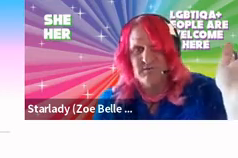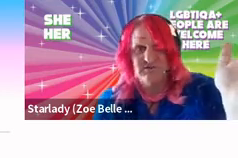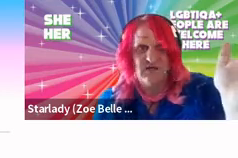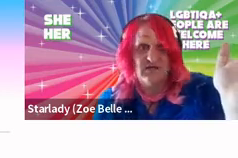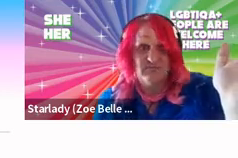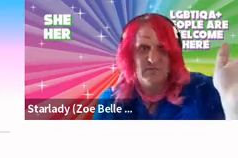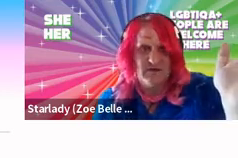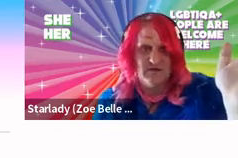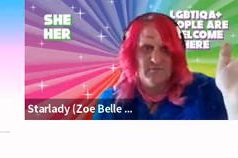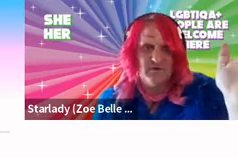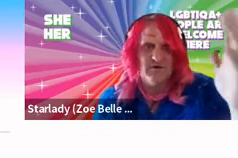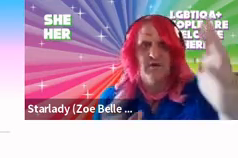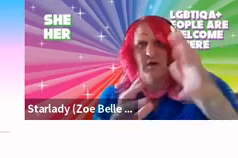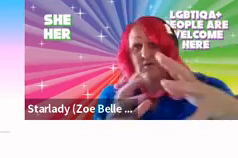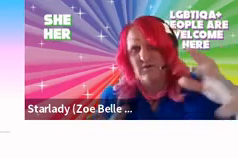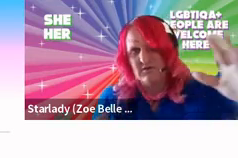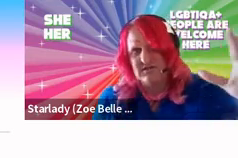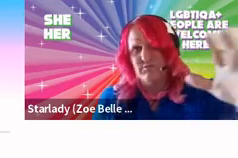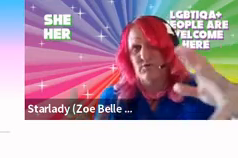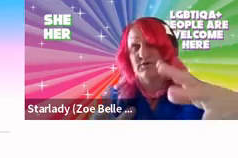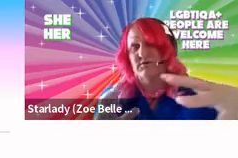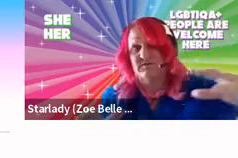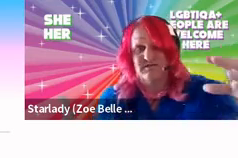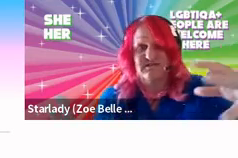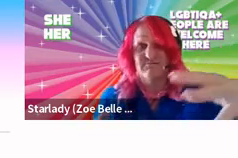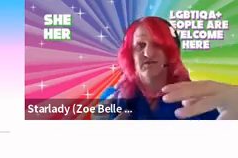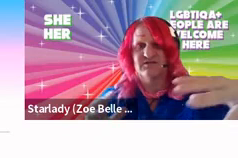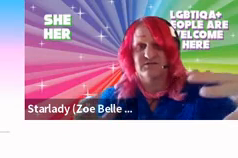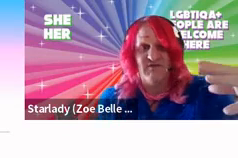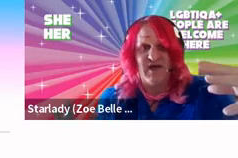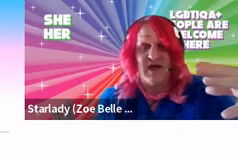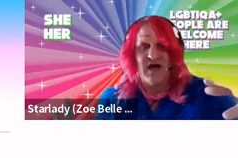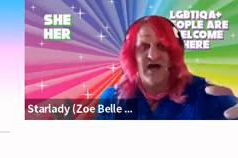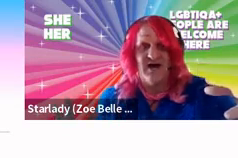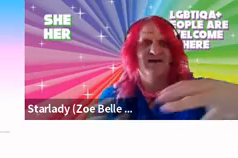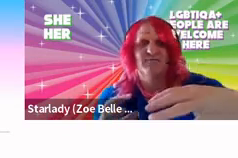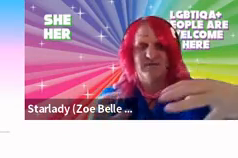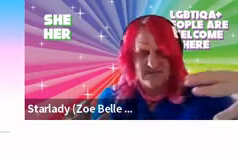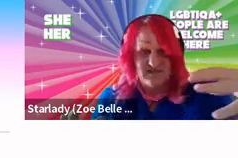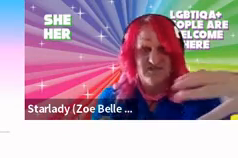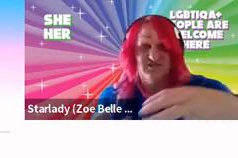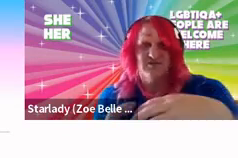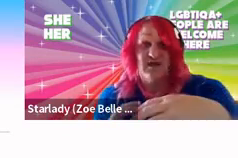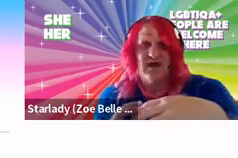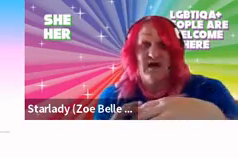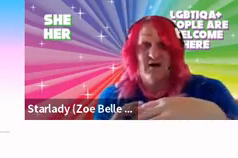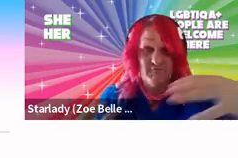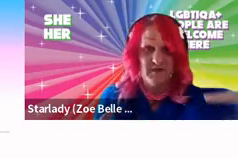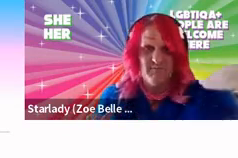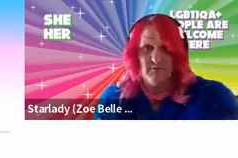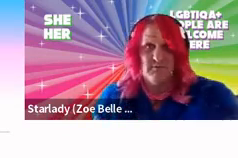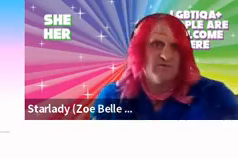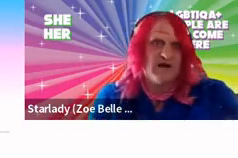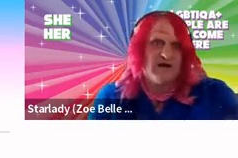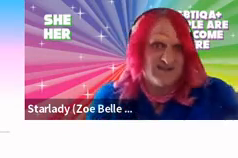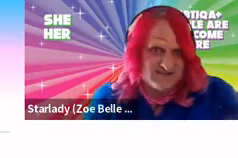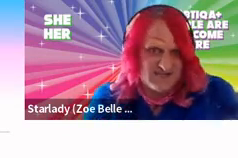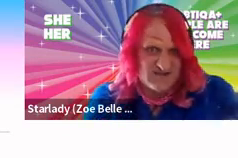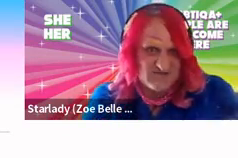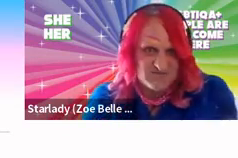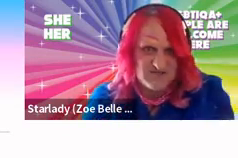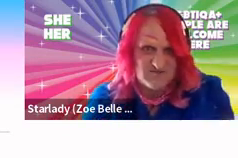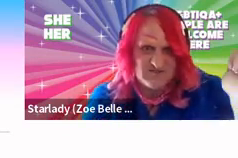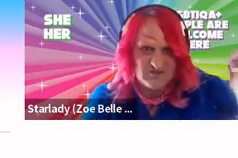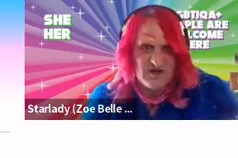non-binary people assigned male at birth, but across the board, there was a similar sort of percentage of people, I